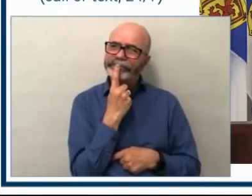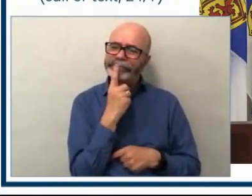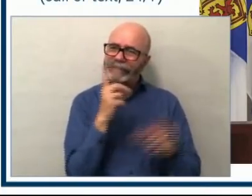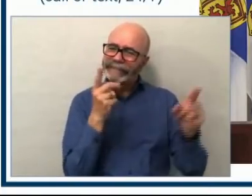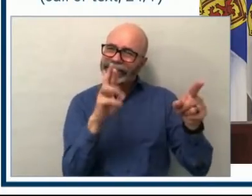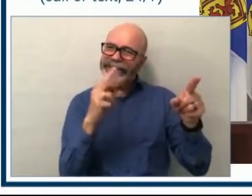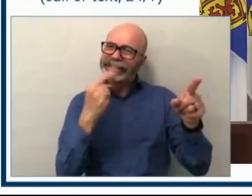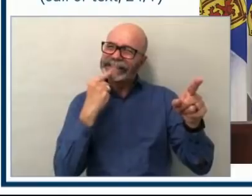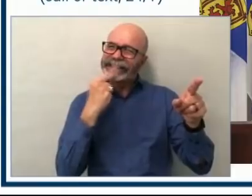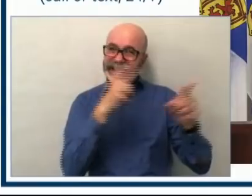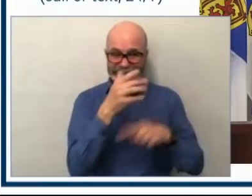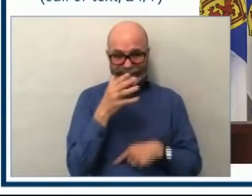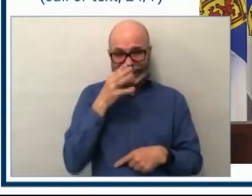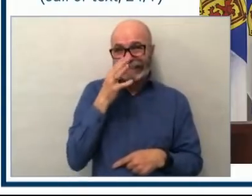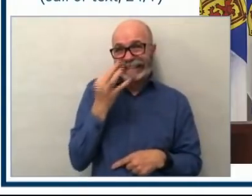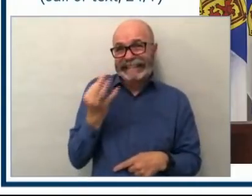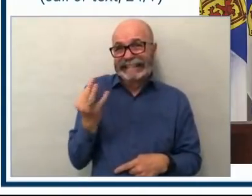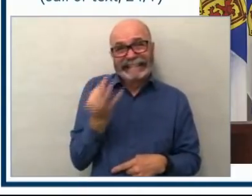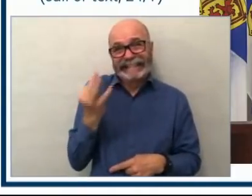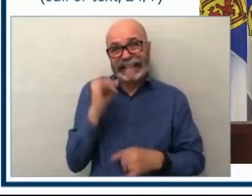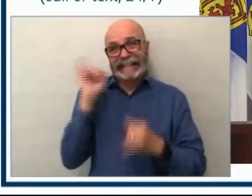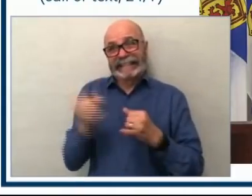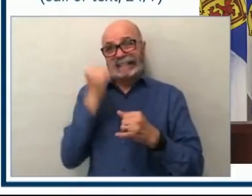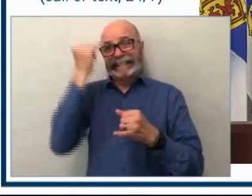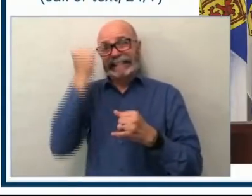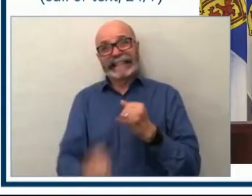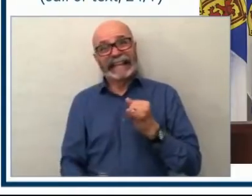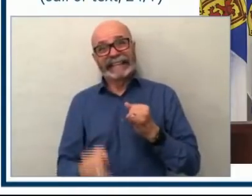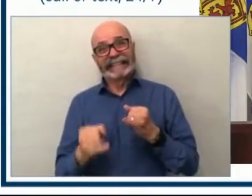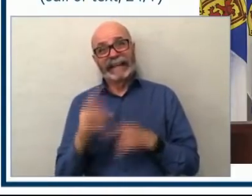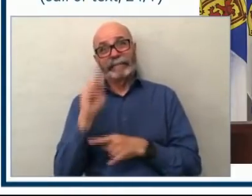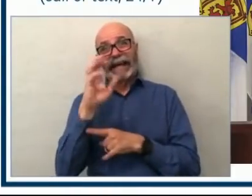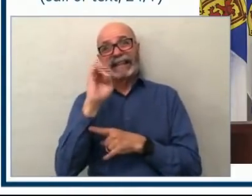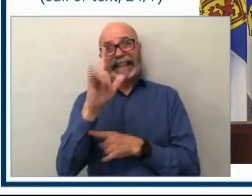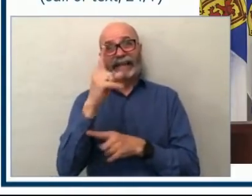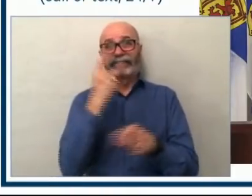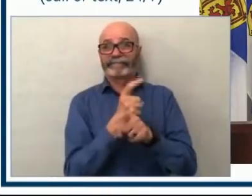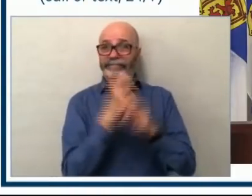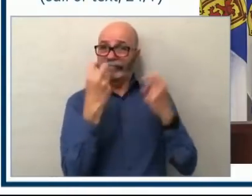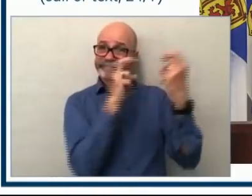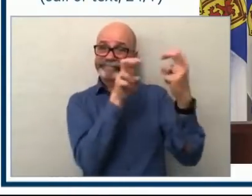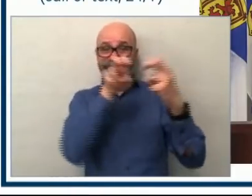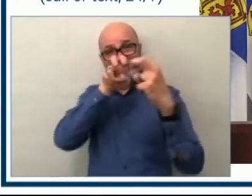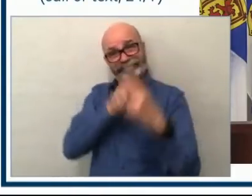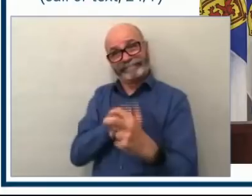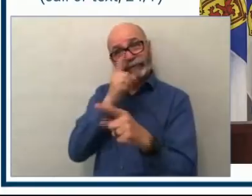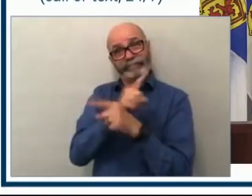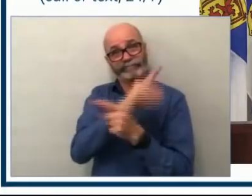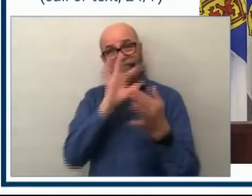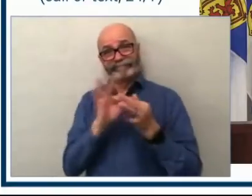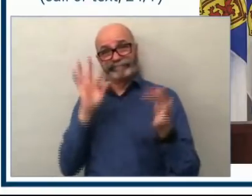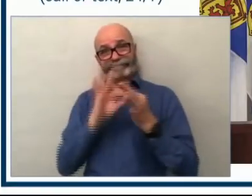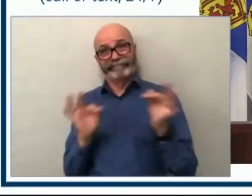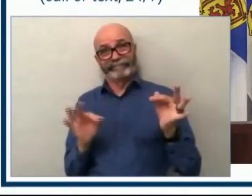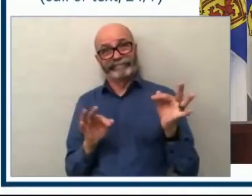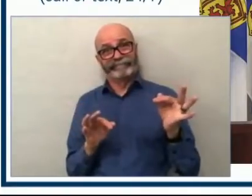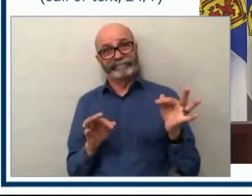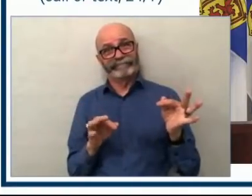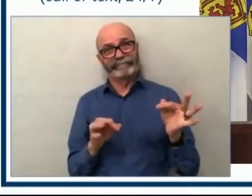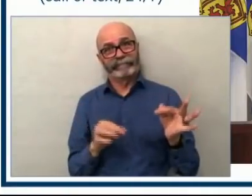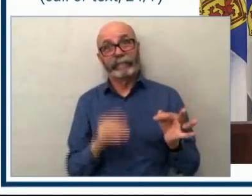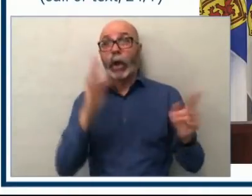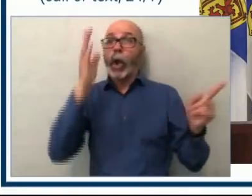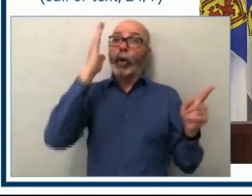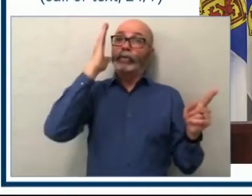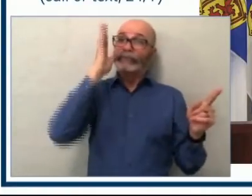Premier McNeil's last conference as Premier. Is that true? Will we have Premier Rankin by this time next week? He